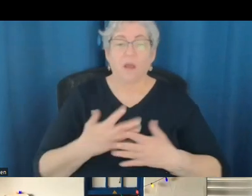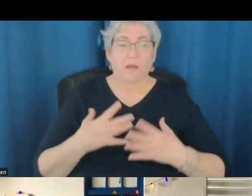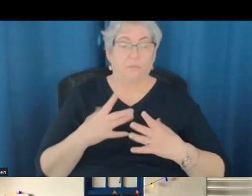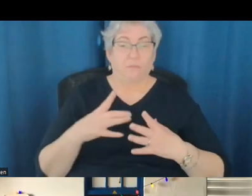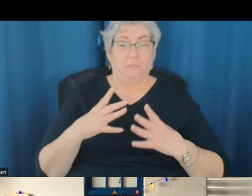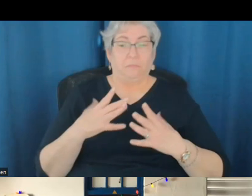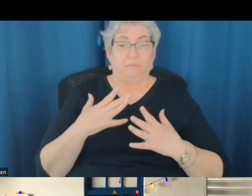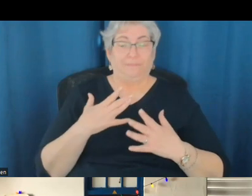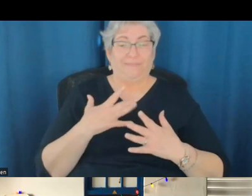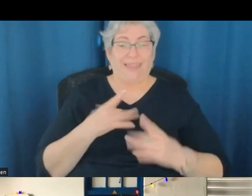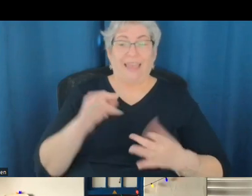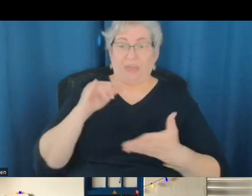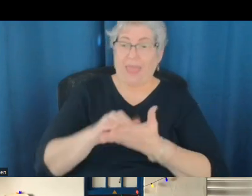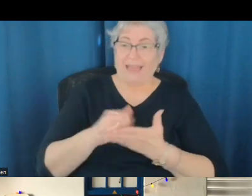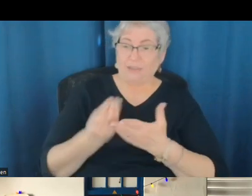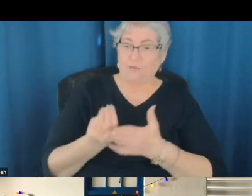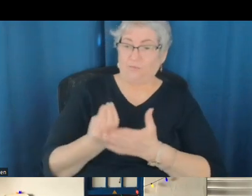conditions will begin to spread.